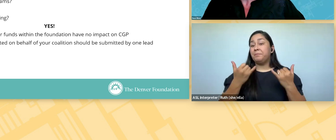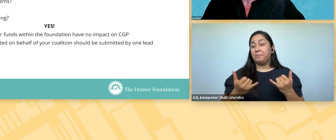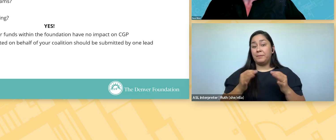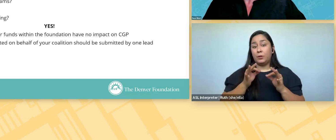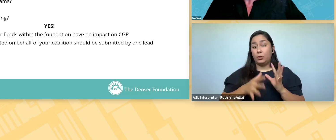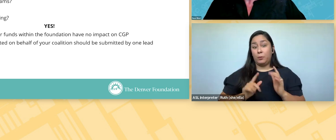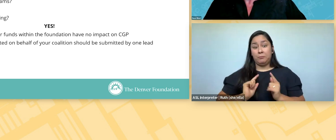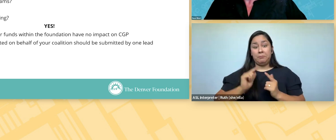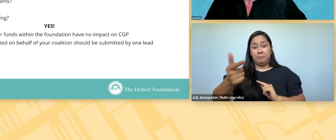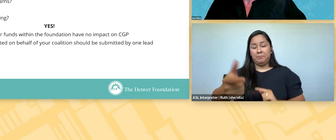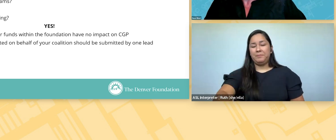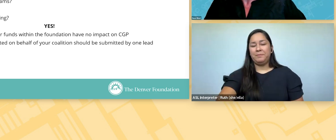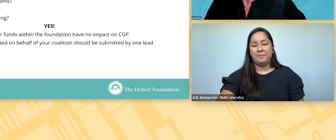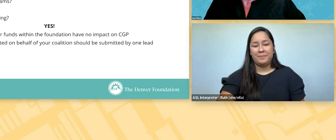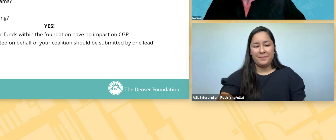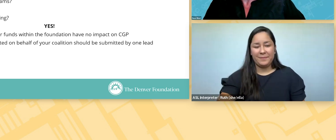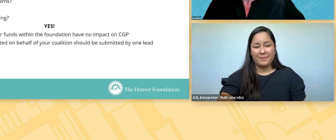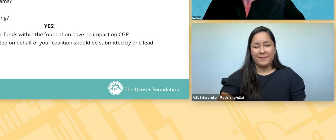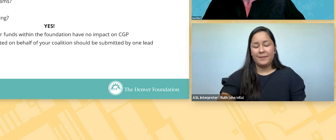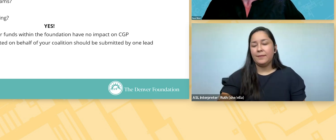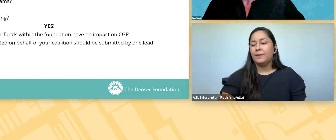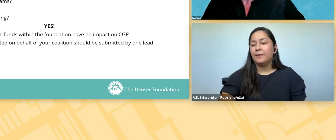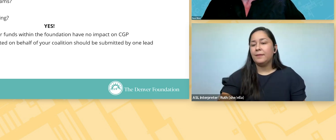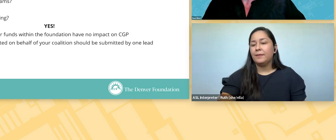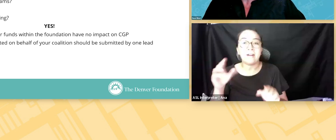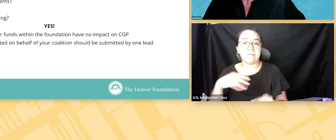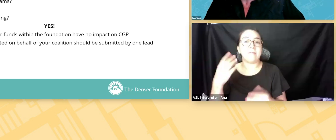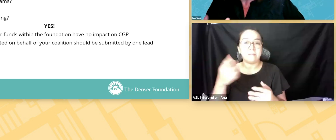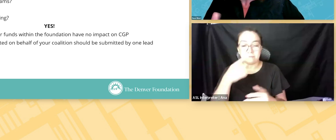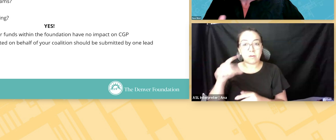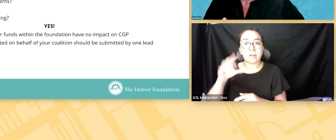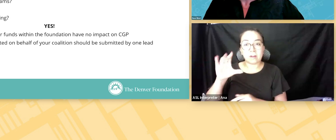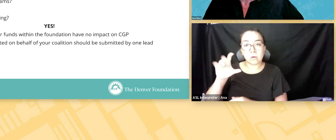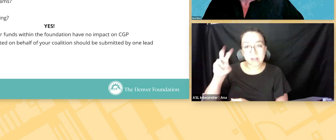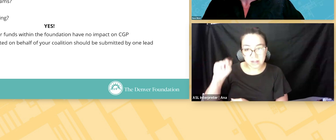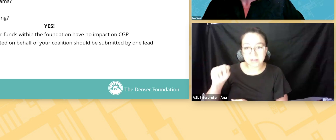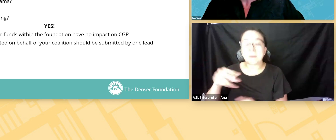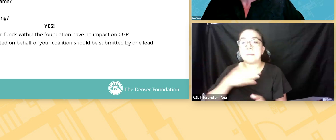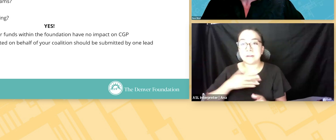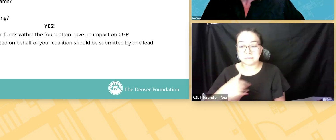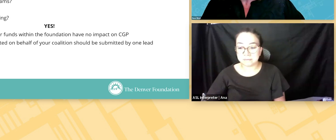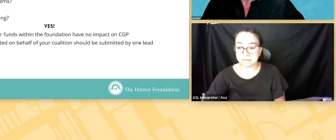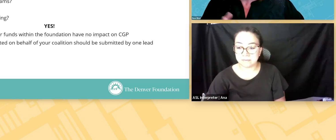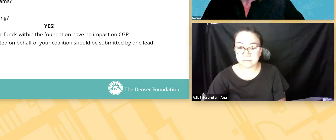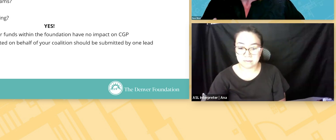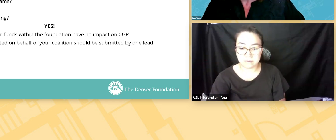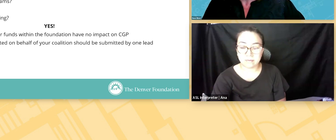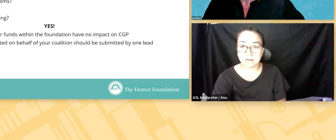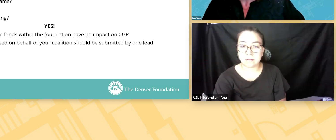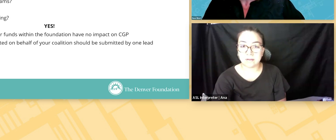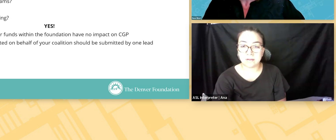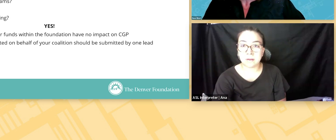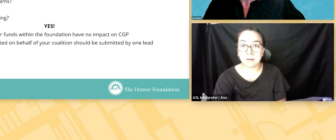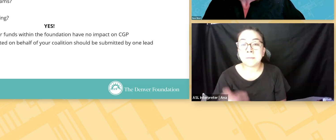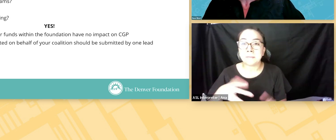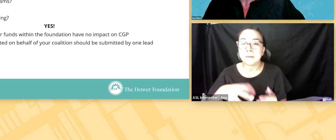then if you are planning to submit on behalf of a coalition, please do that. Pick a lead organization and just apply through